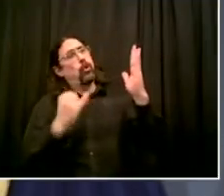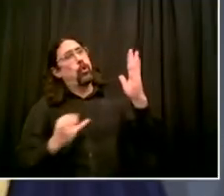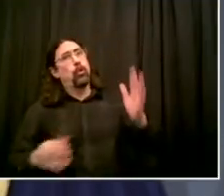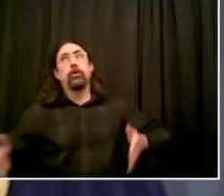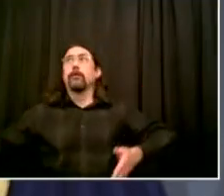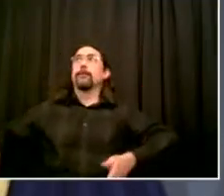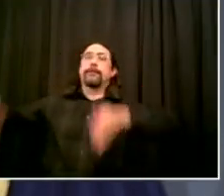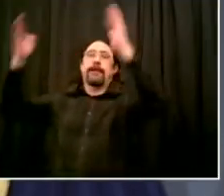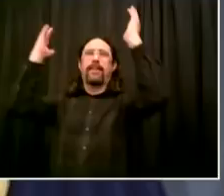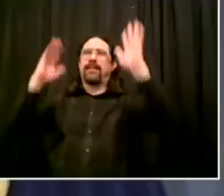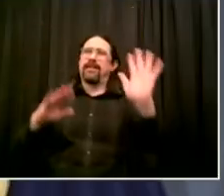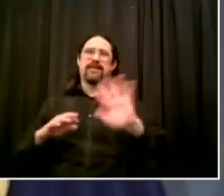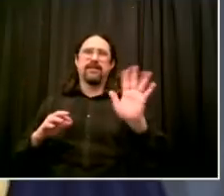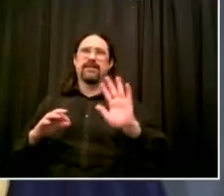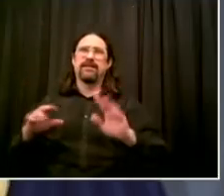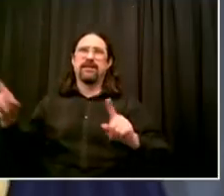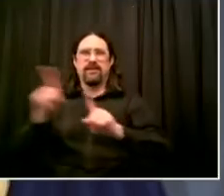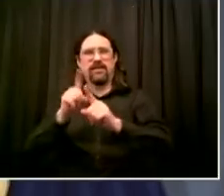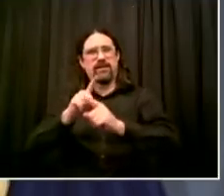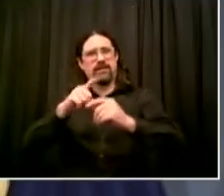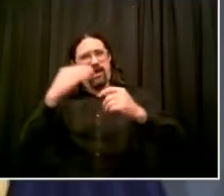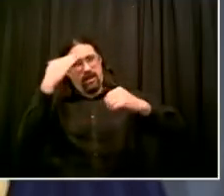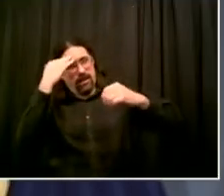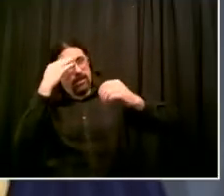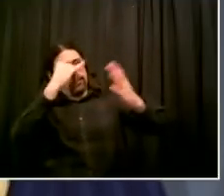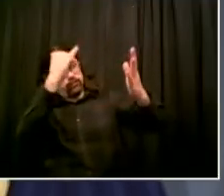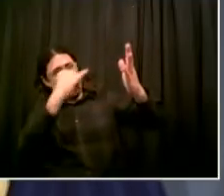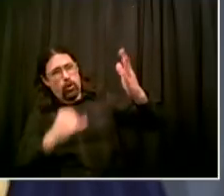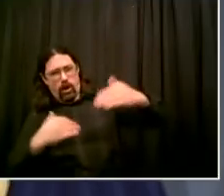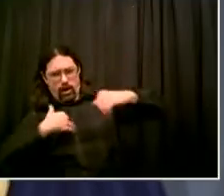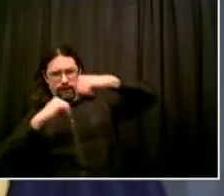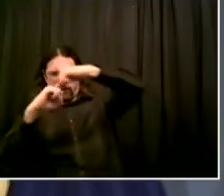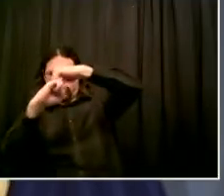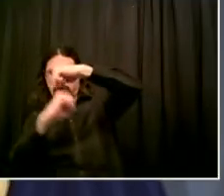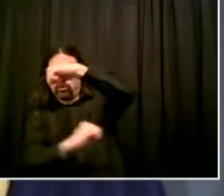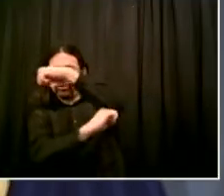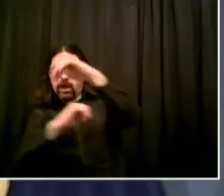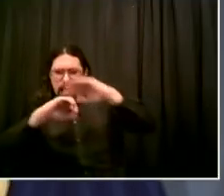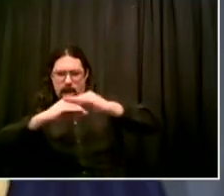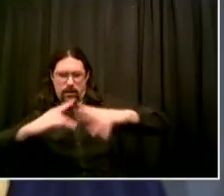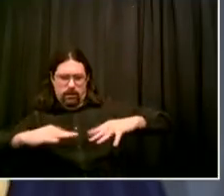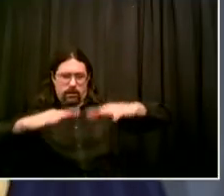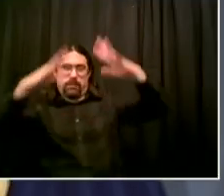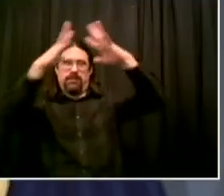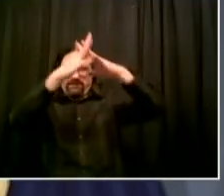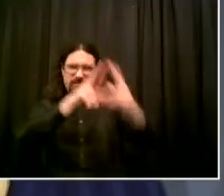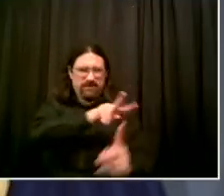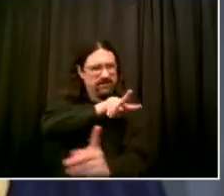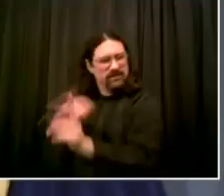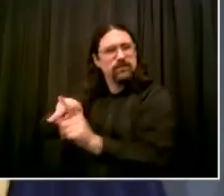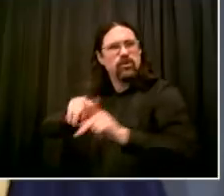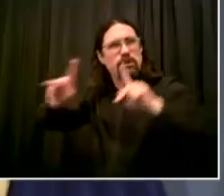her life. And I also have to say, on a very poignant note, and a very sad note, she lost her dad very recently in the midst of this